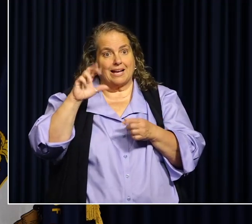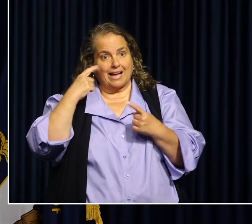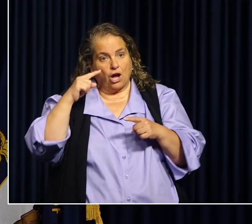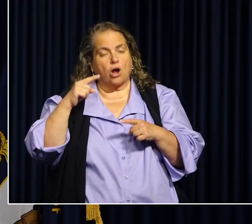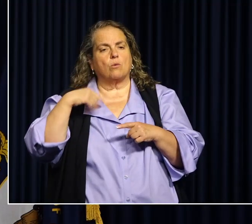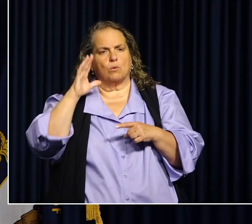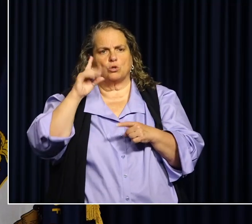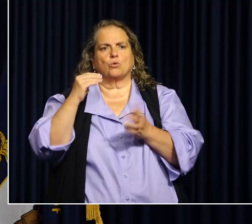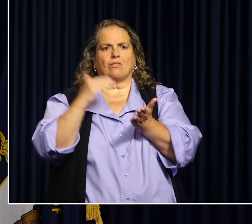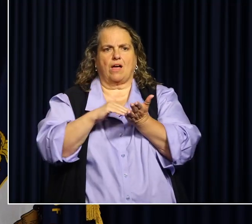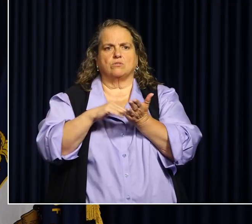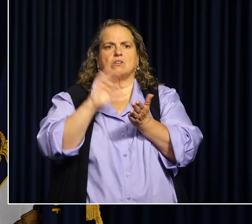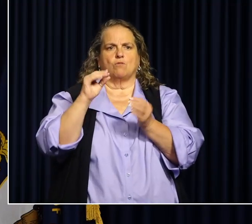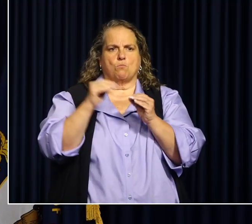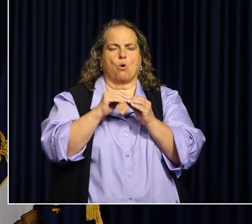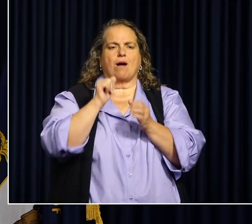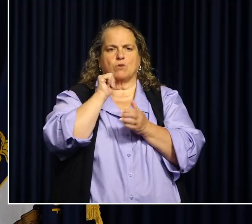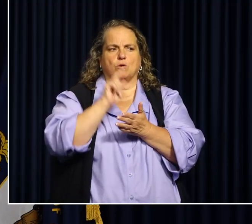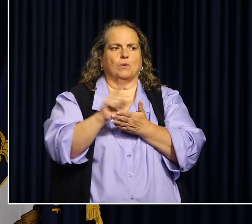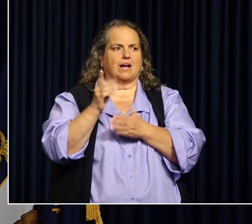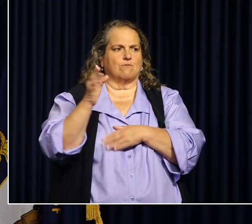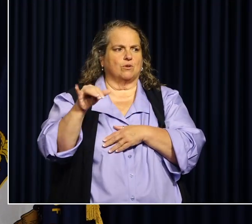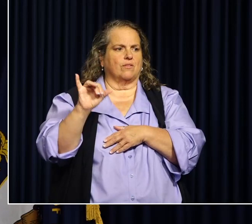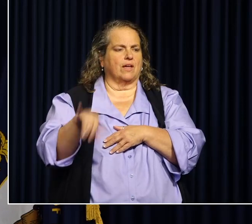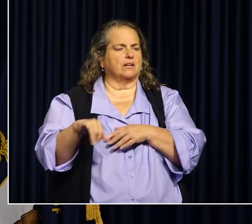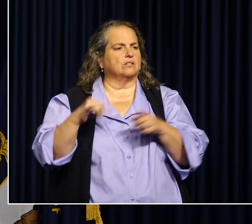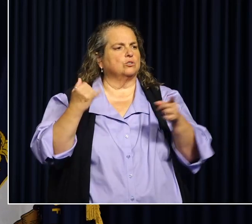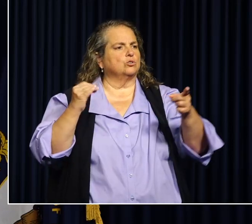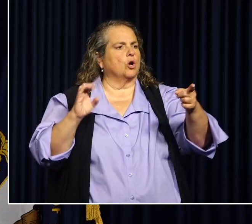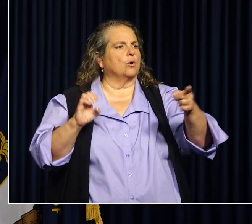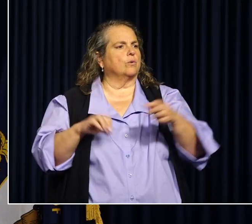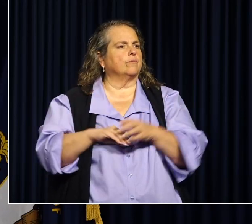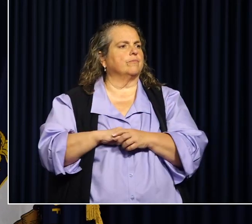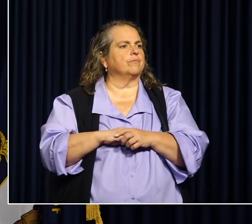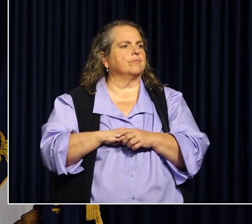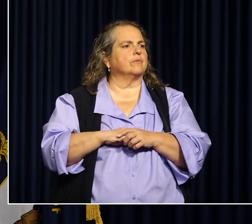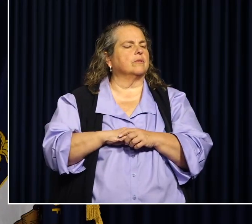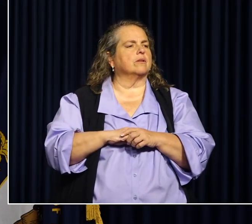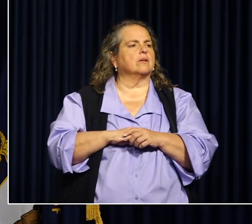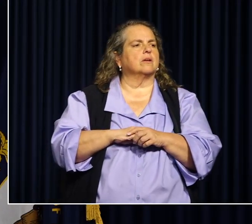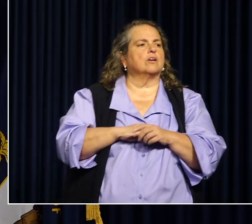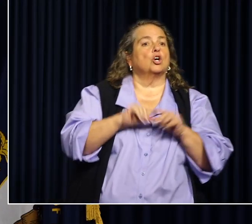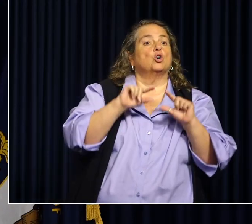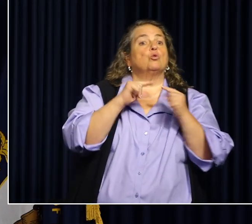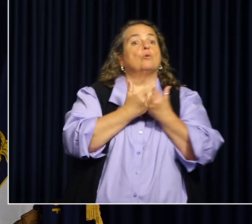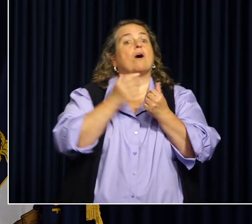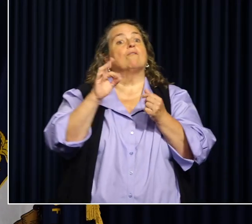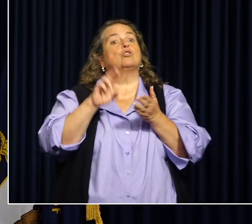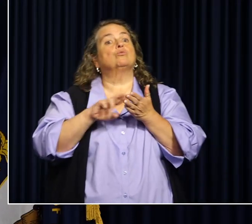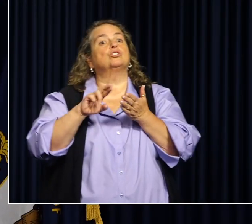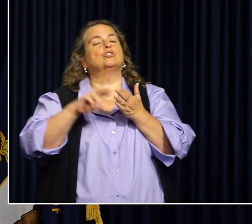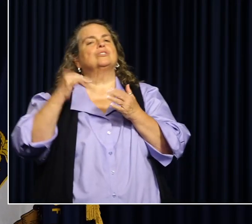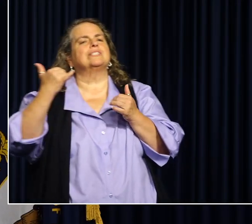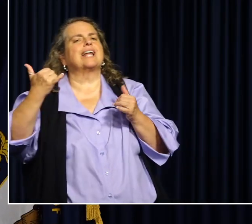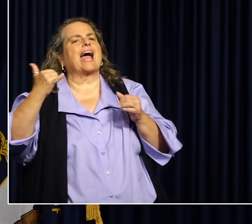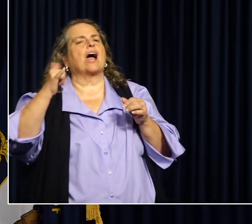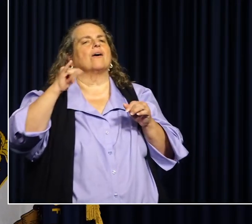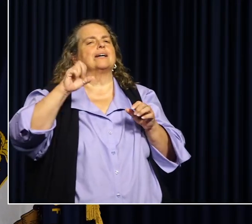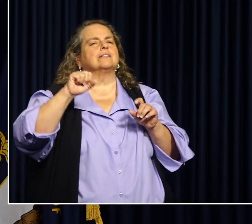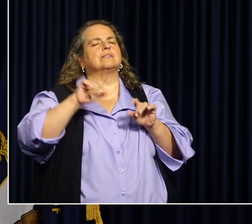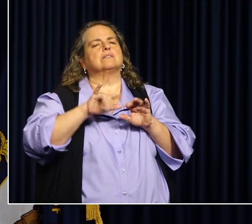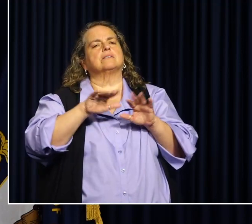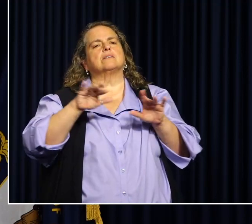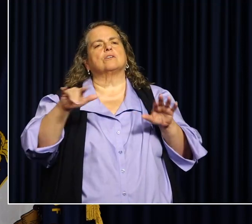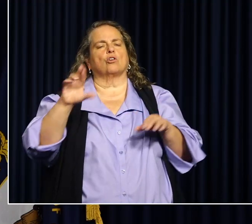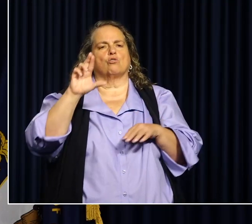more each week after that. Joe. A group of researchers is kind of putting out this running report ranking